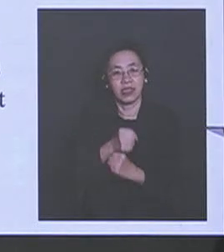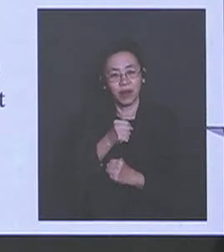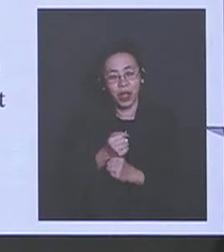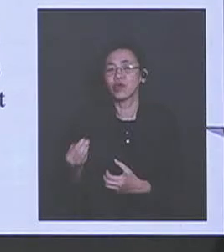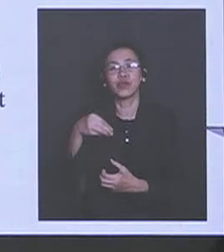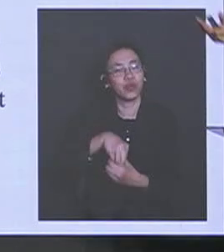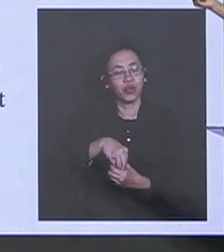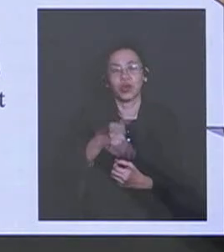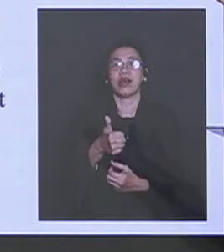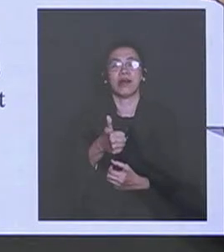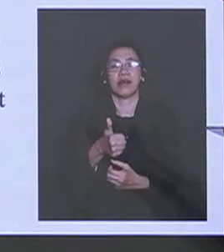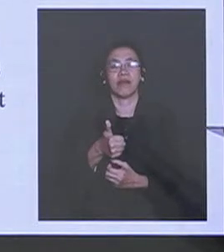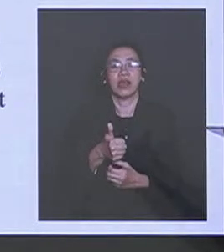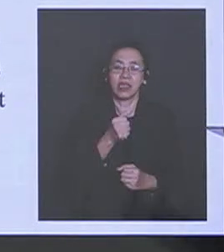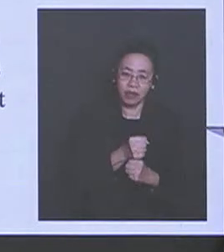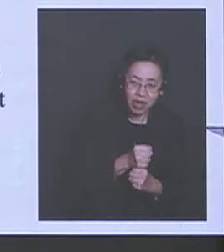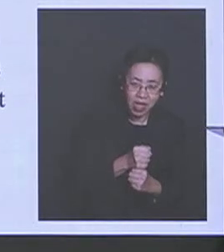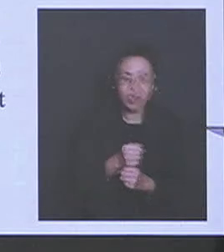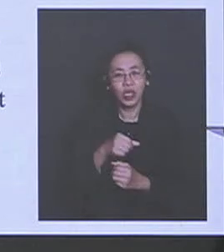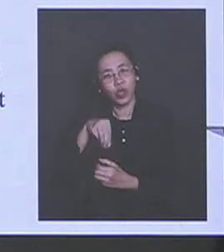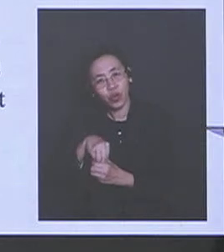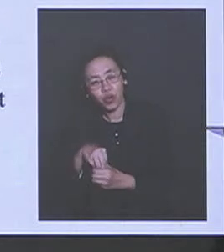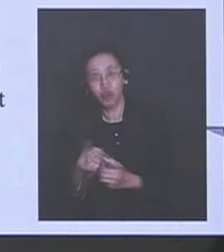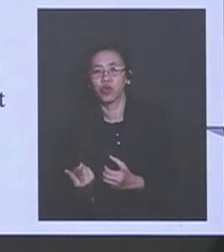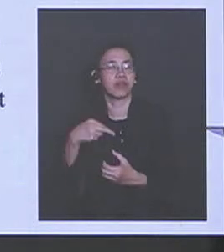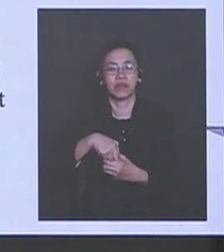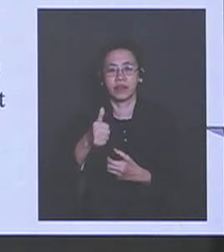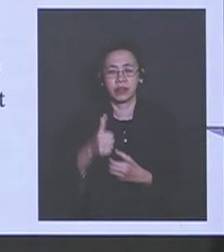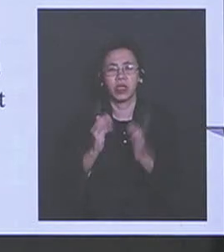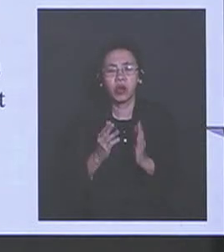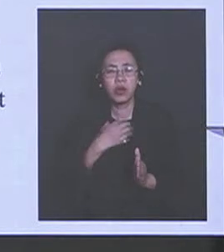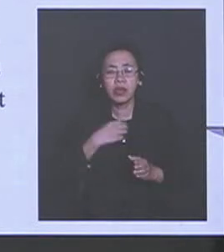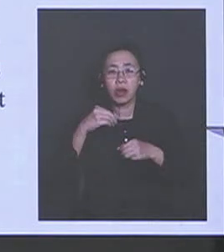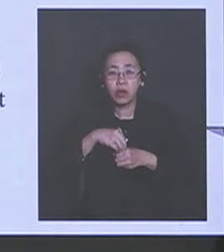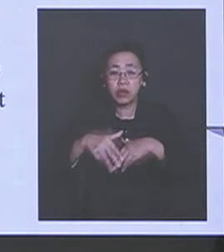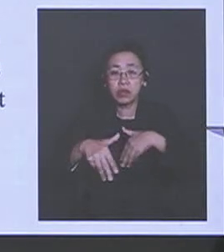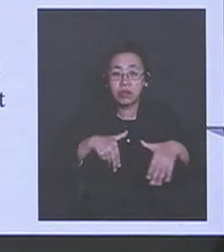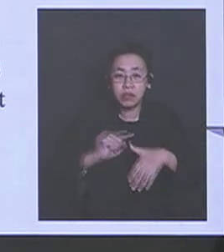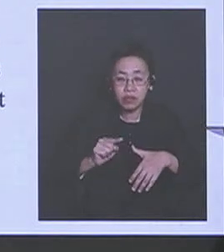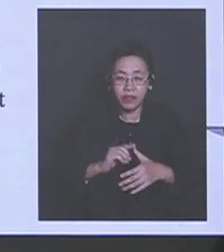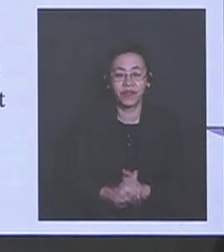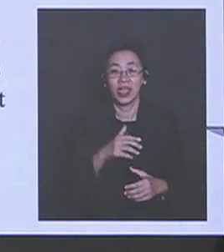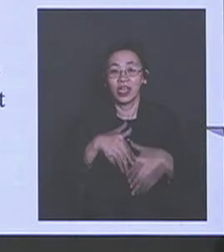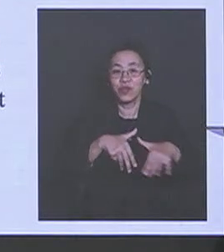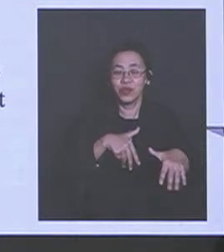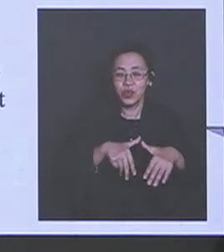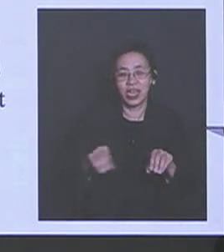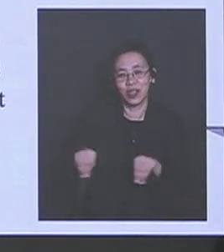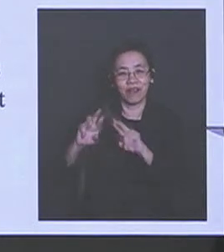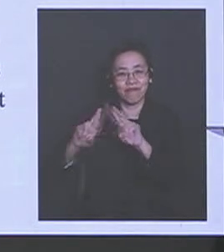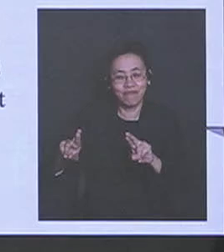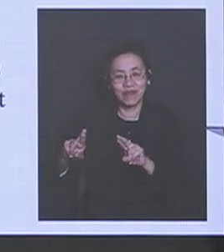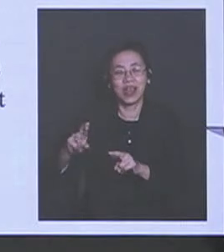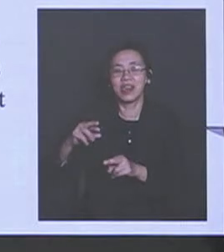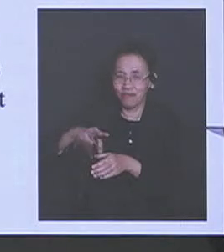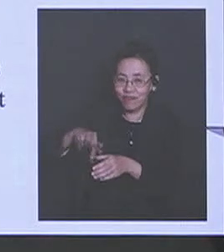neighborhoods where coffee is being roasted or things are being made, and there's ways that you can regulate the pollution levels, but